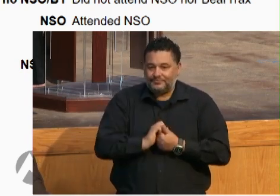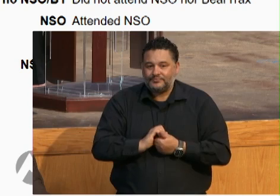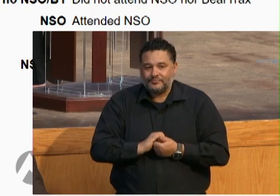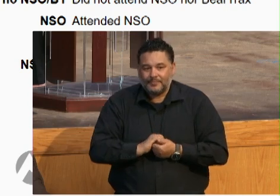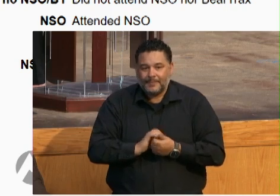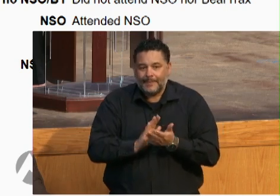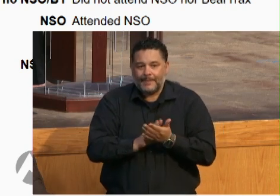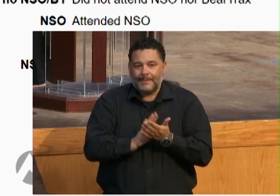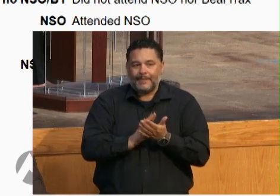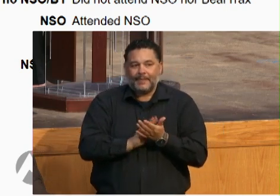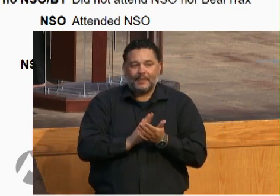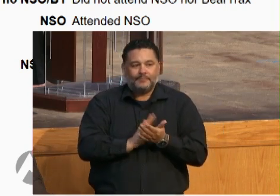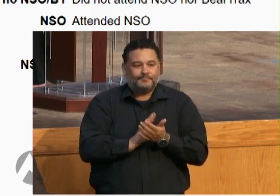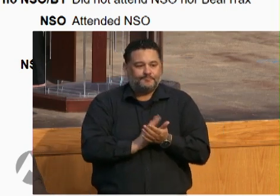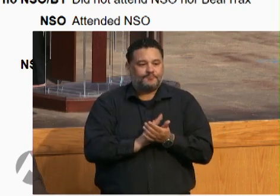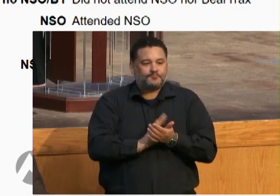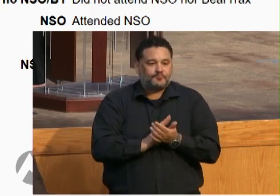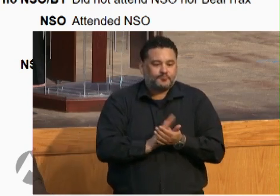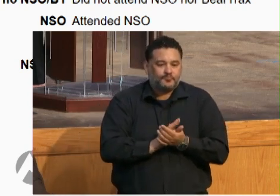applause.